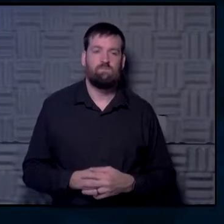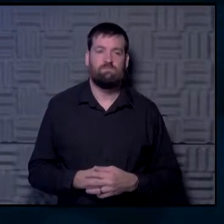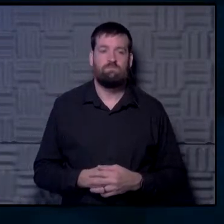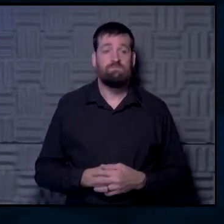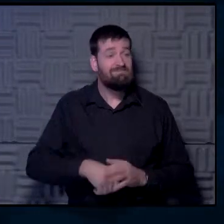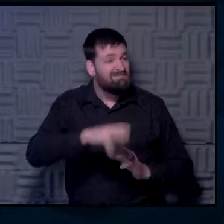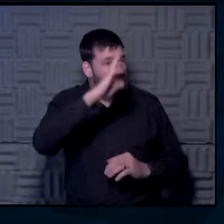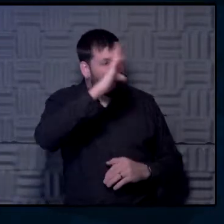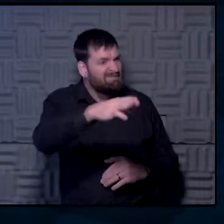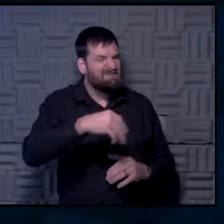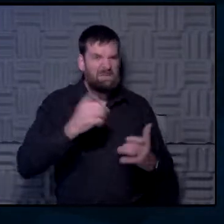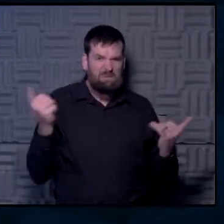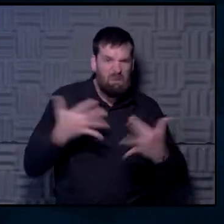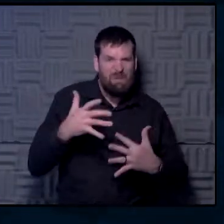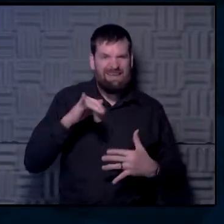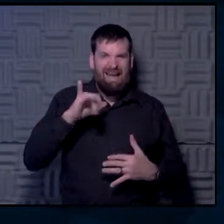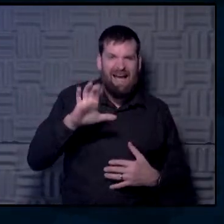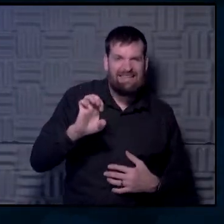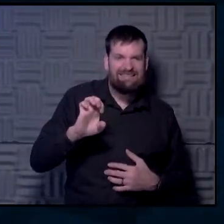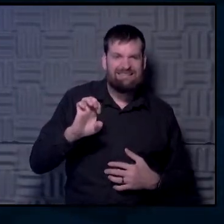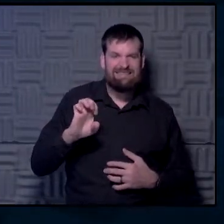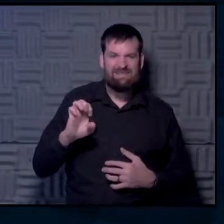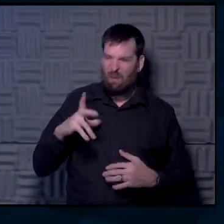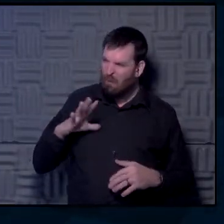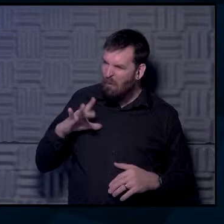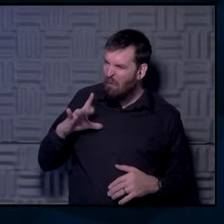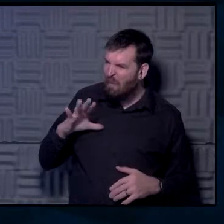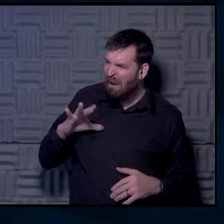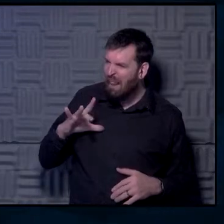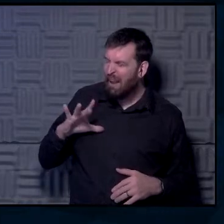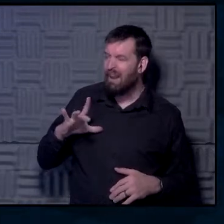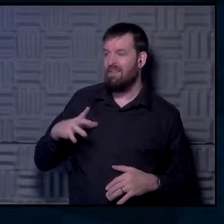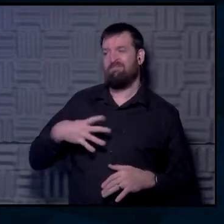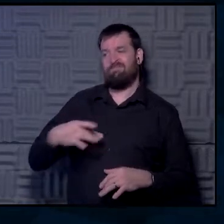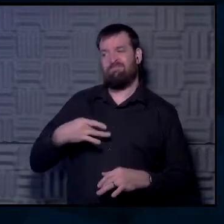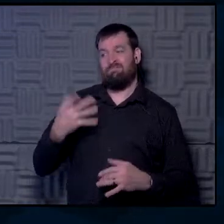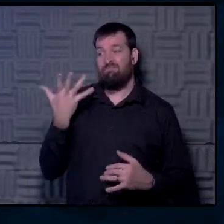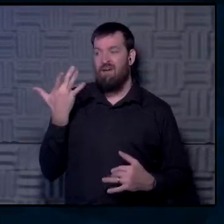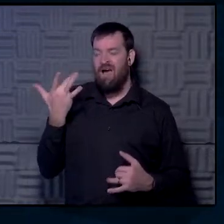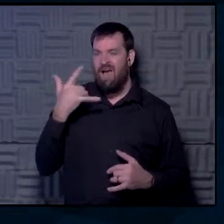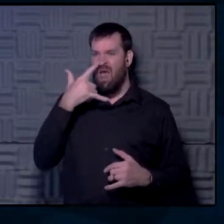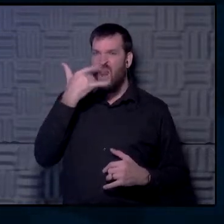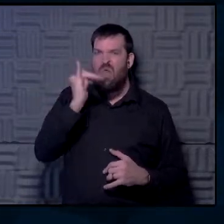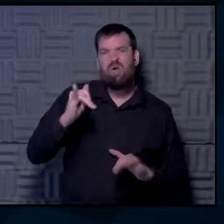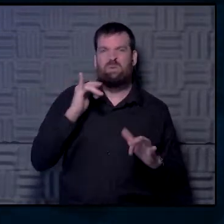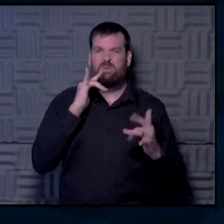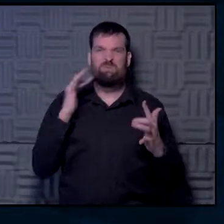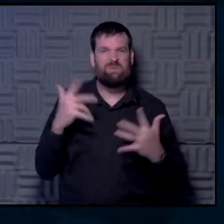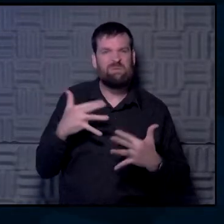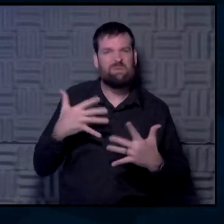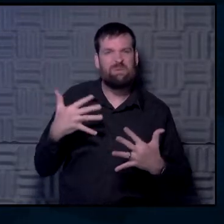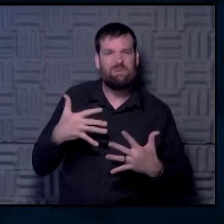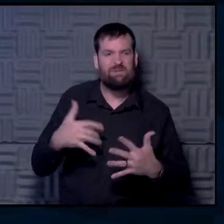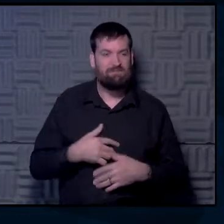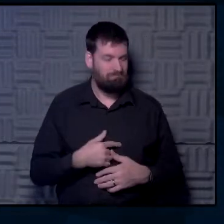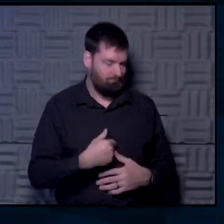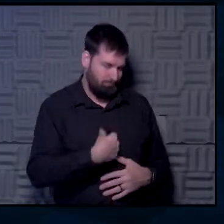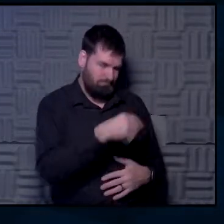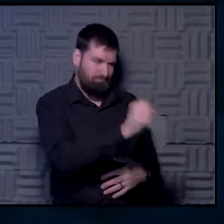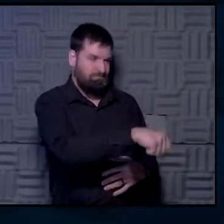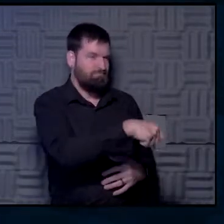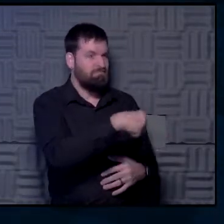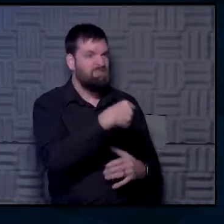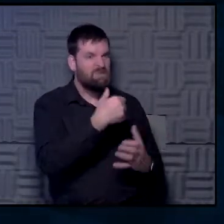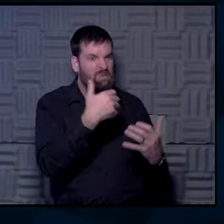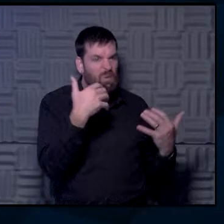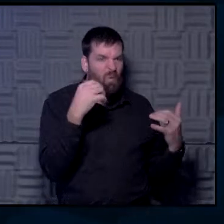I've got spooky ice. Isn't it cool? I like it because it looks spooky. I'll say it's